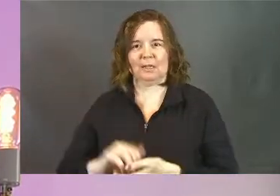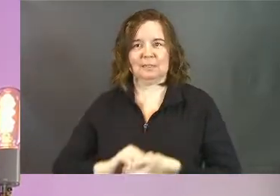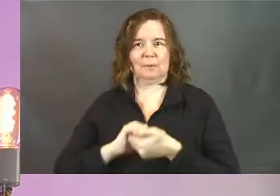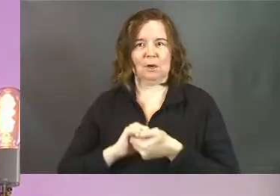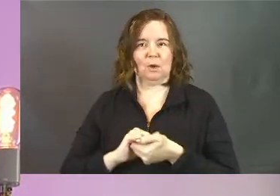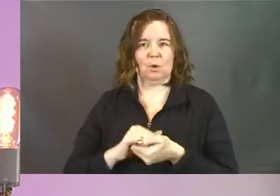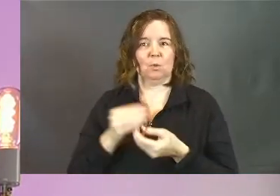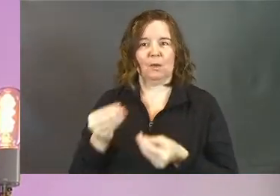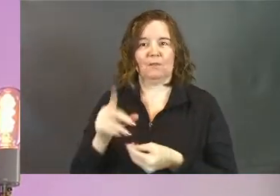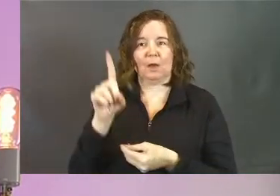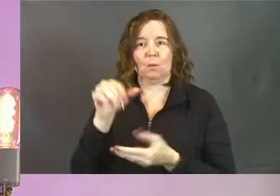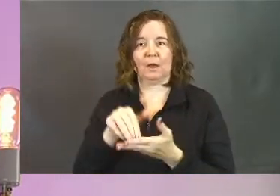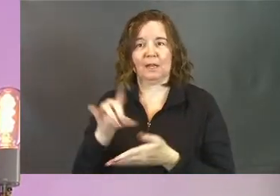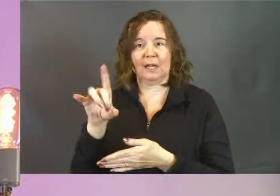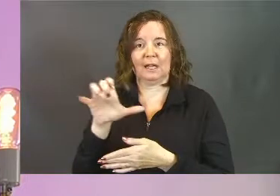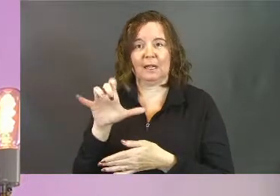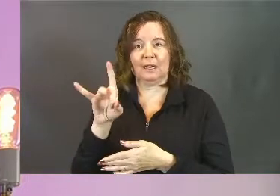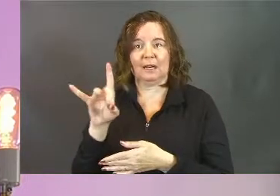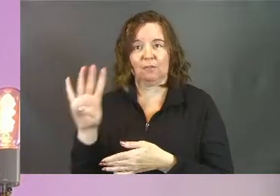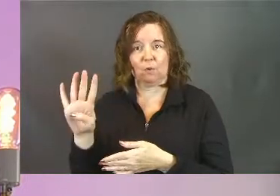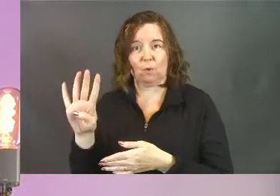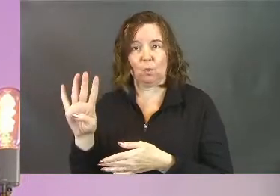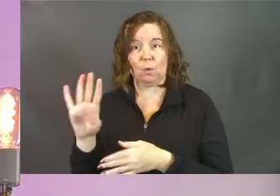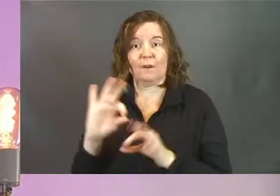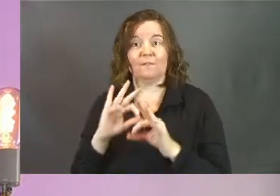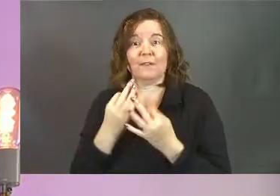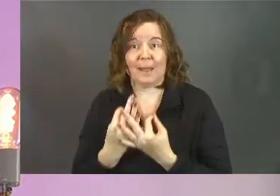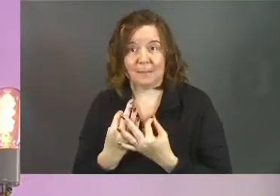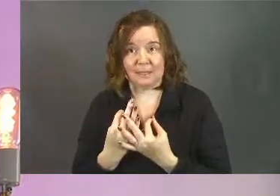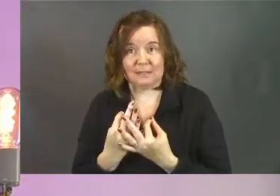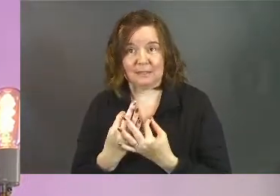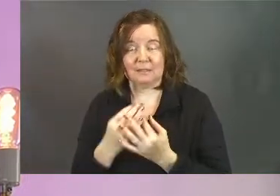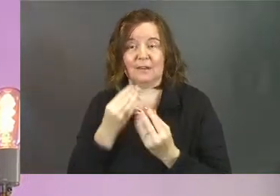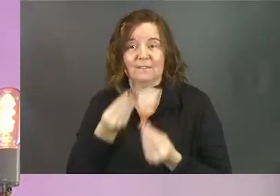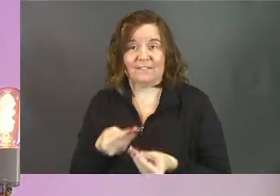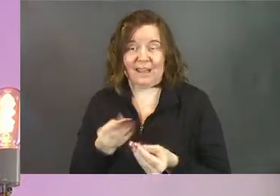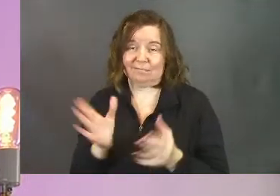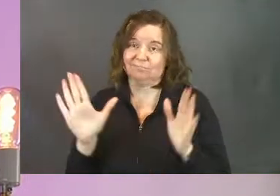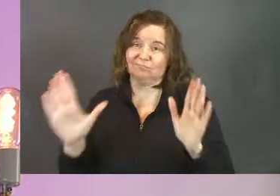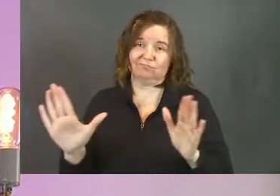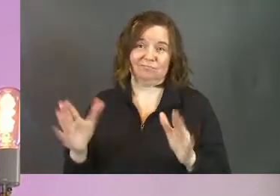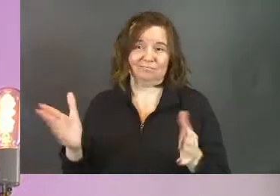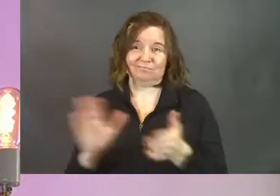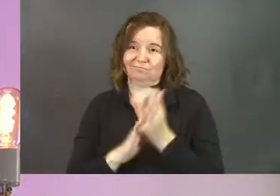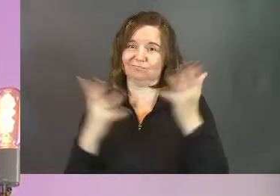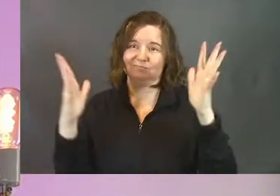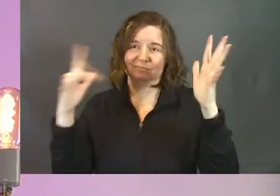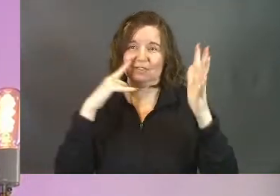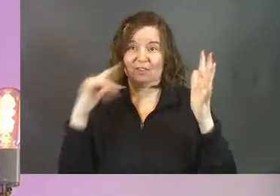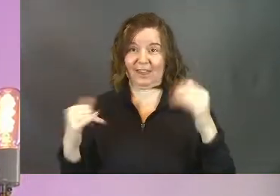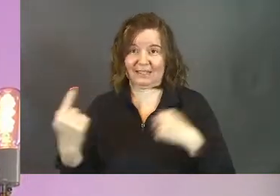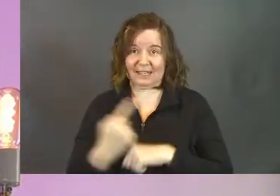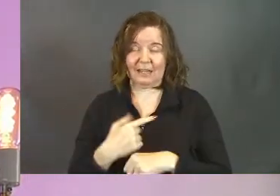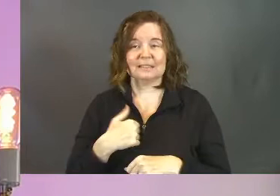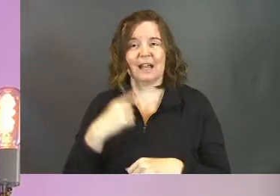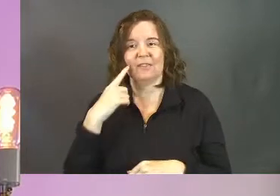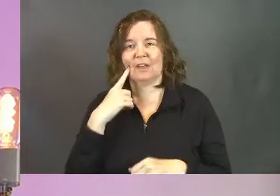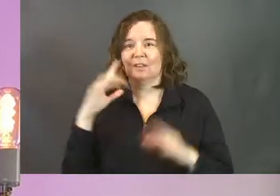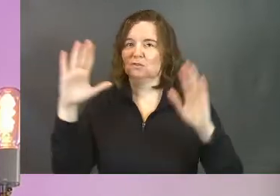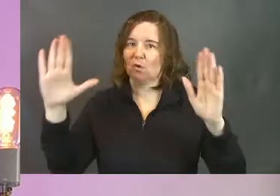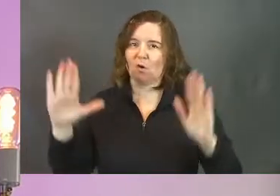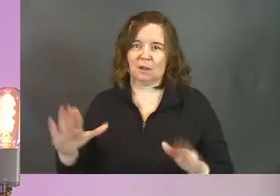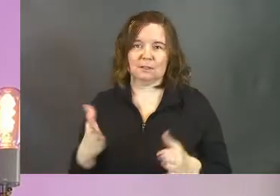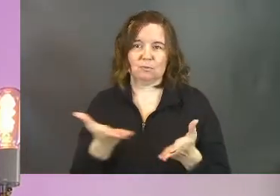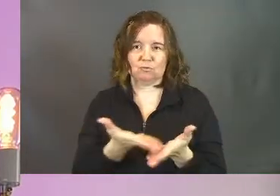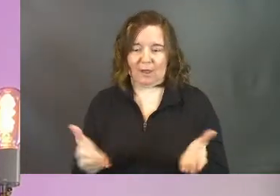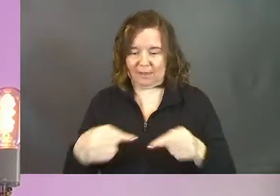partnership, we've had 1,884 families fed. Isn't that awesome? Could you give an applause for that today? Because I think that's so awesome.